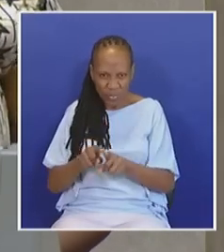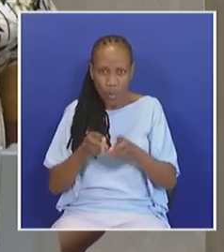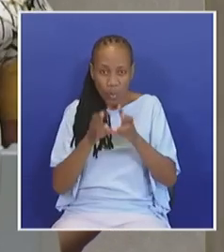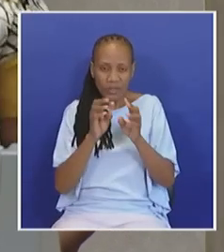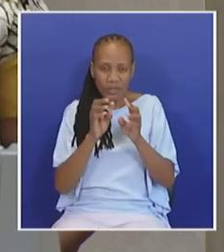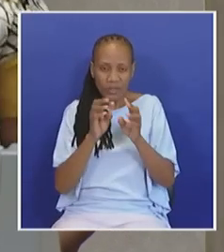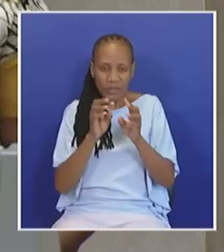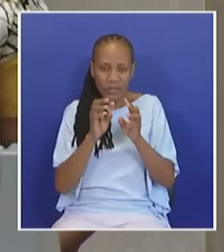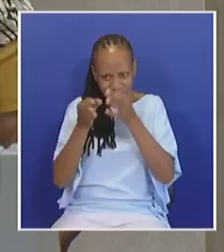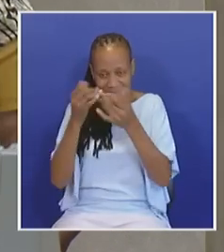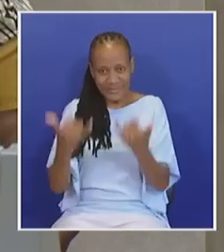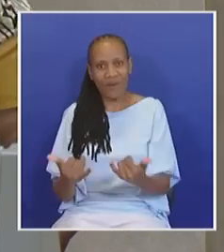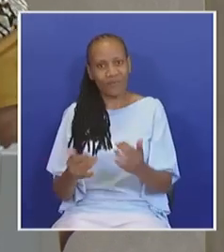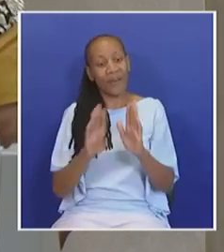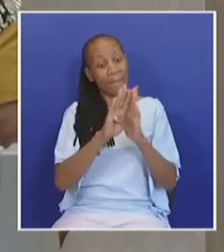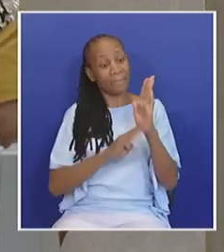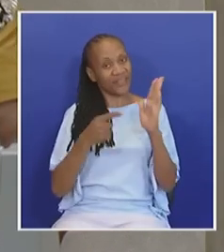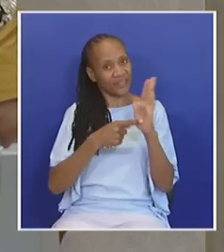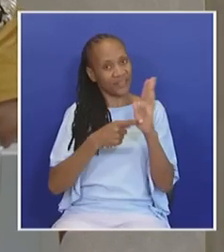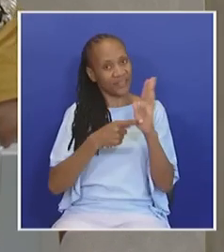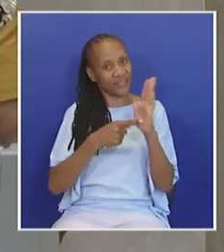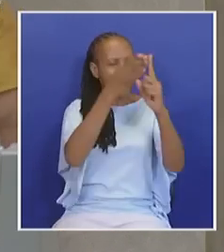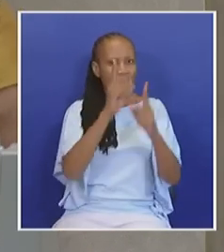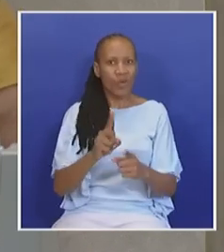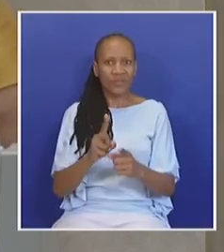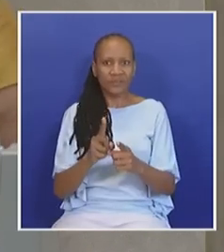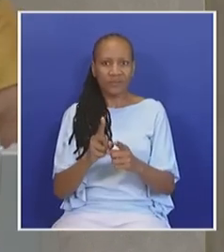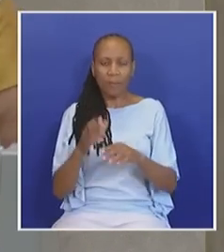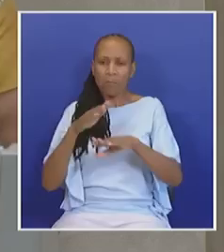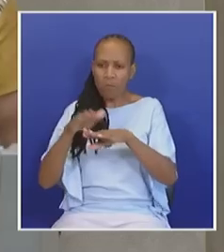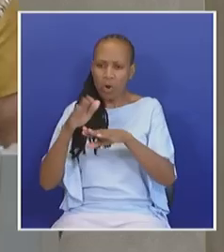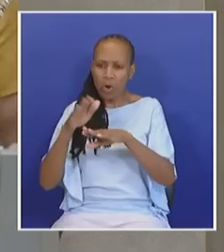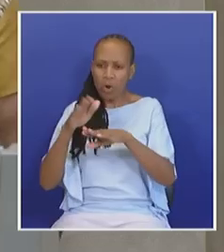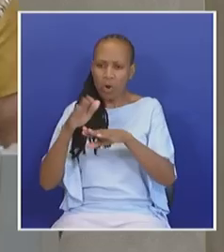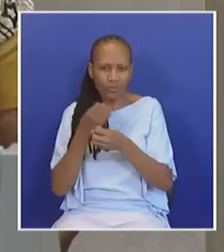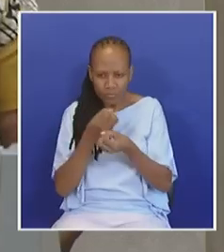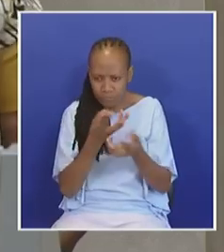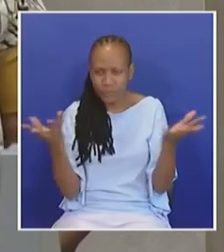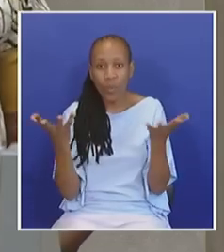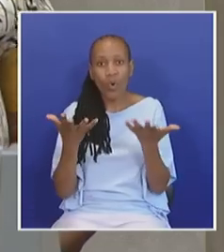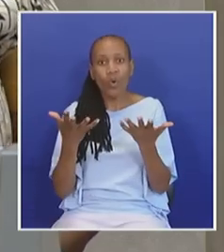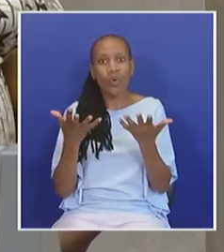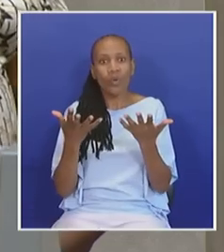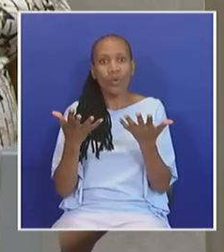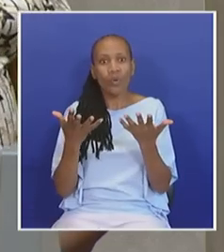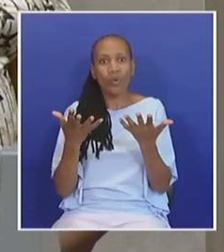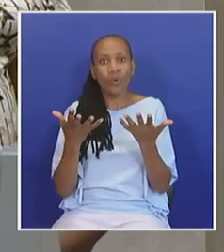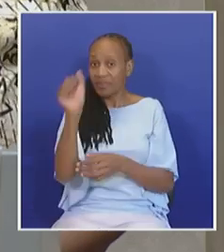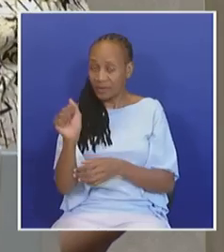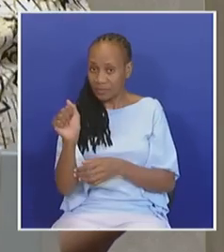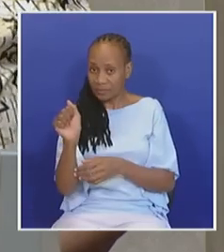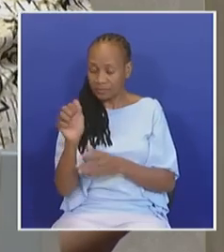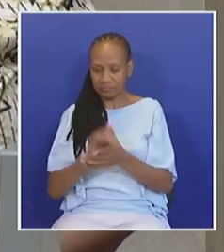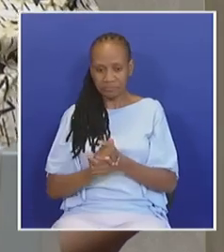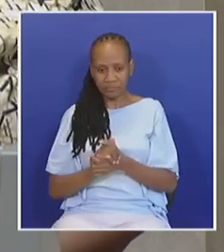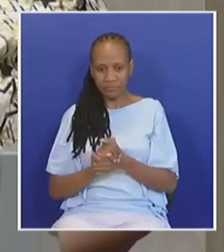to give more credibility to the polls conducted at all levels in South Africa. The bill